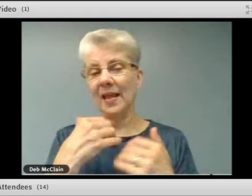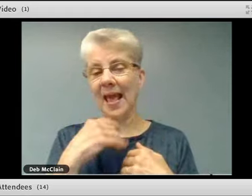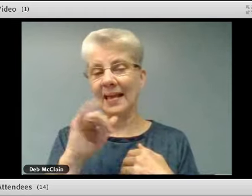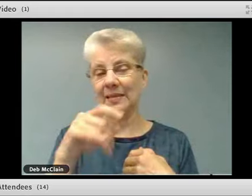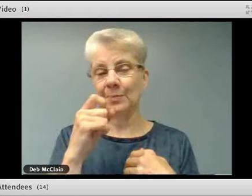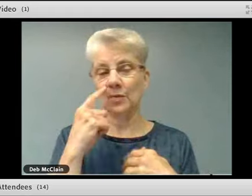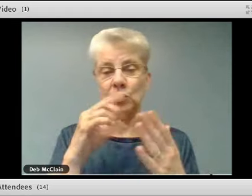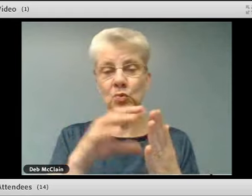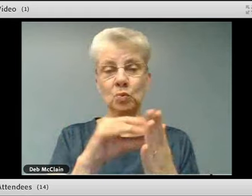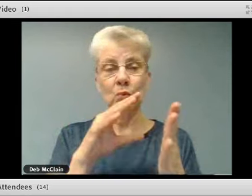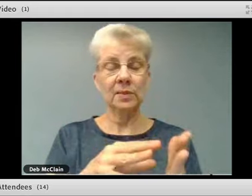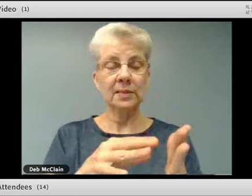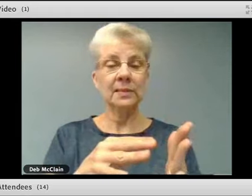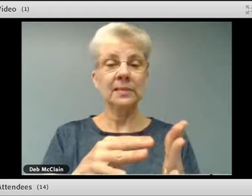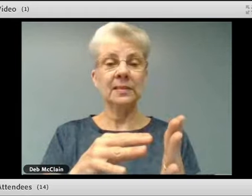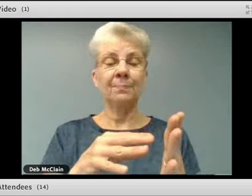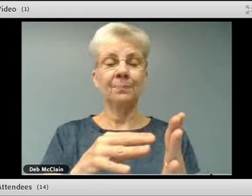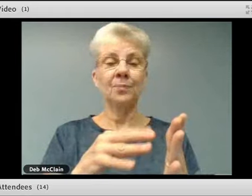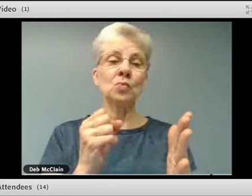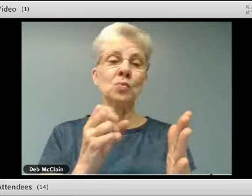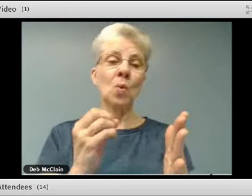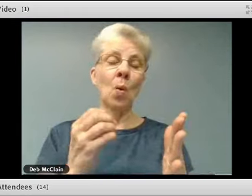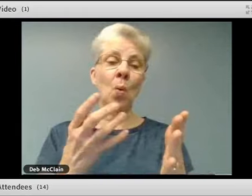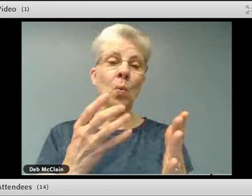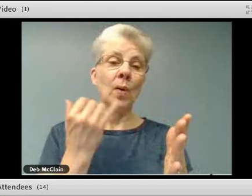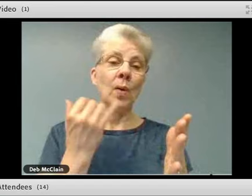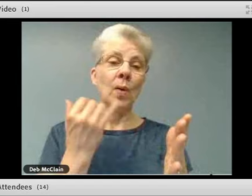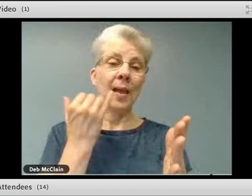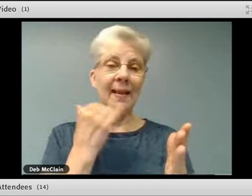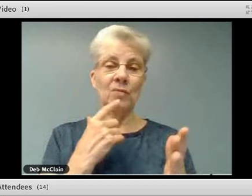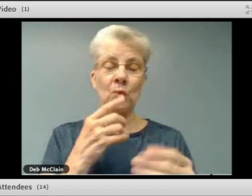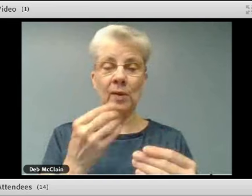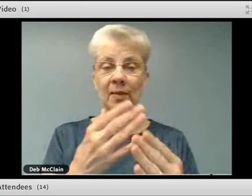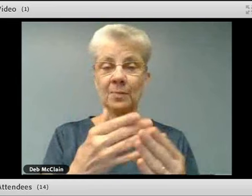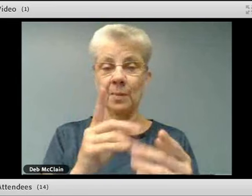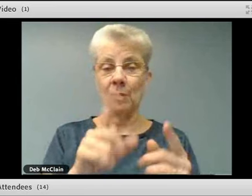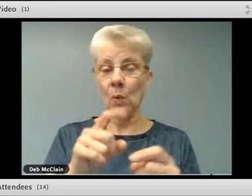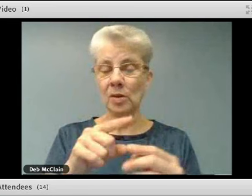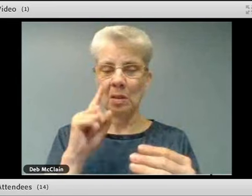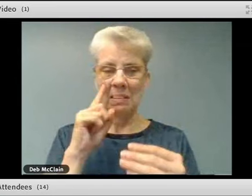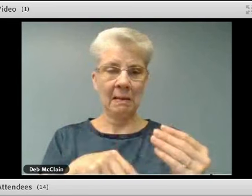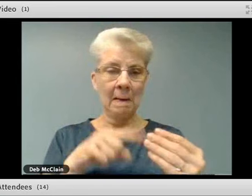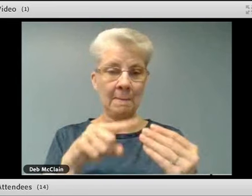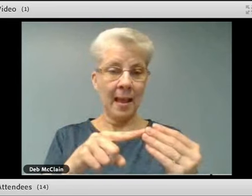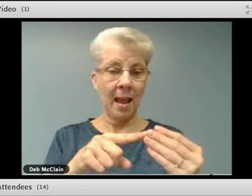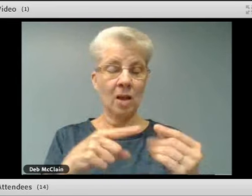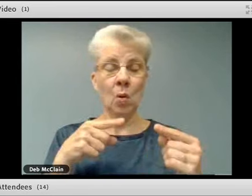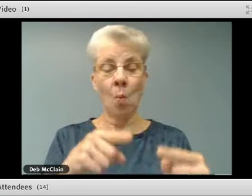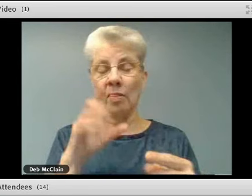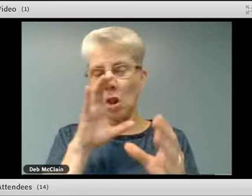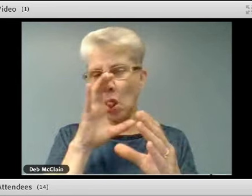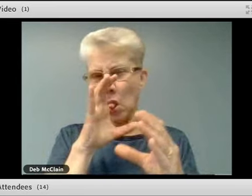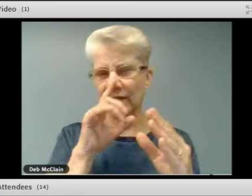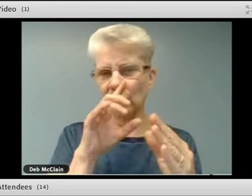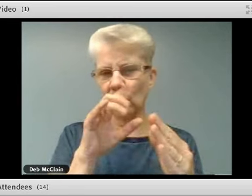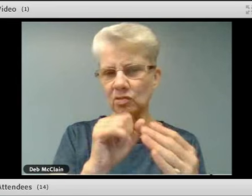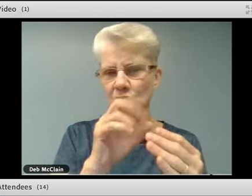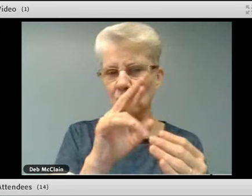students. So it gives them some questions to think about when they're looking at the source,